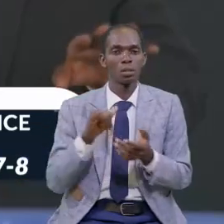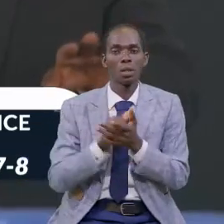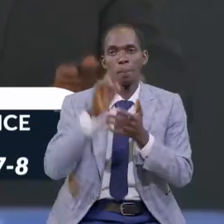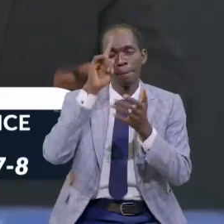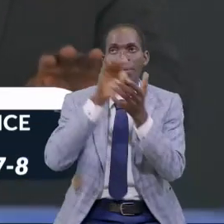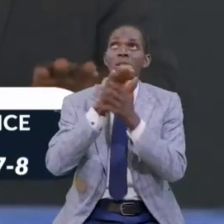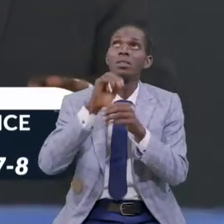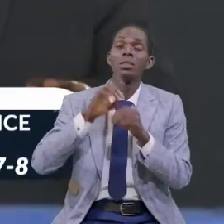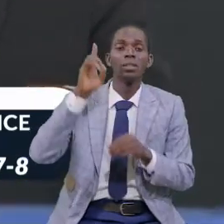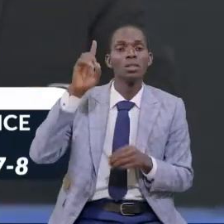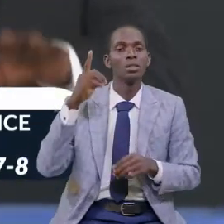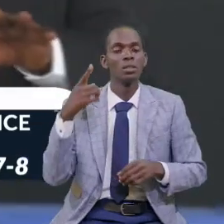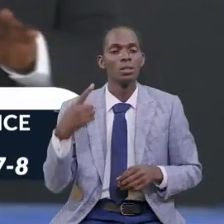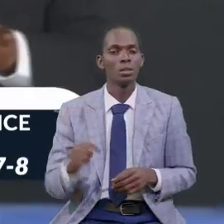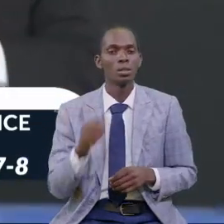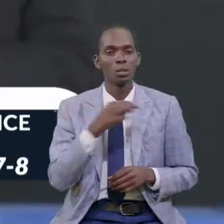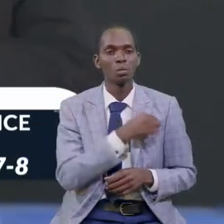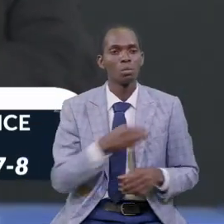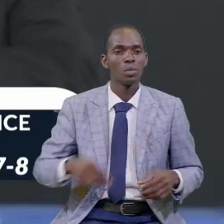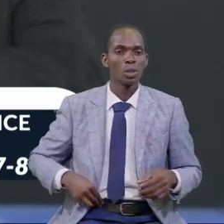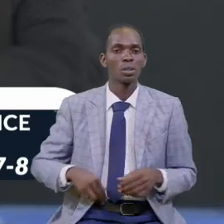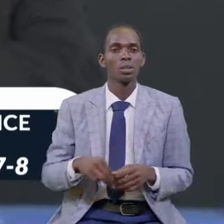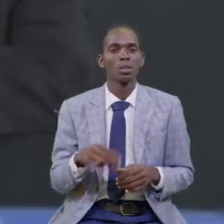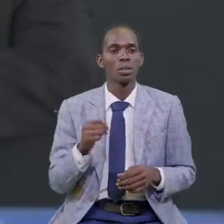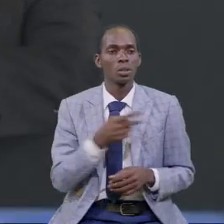shall be 70 weeks and